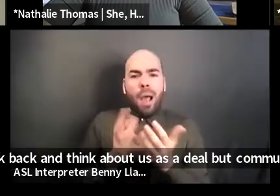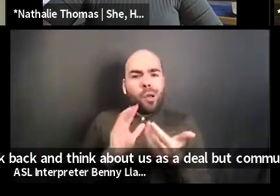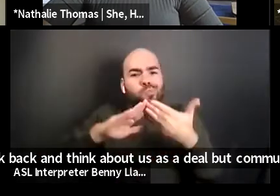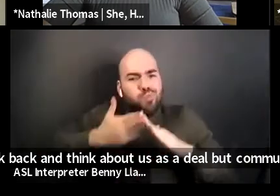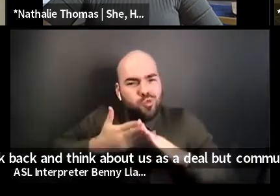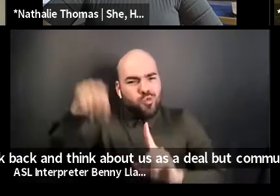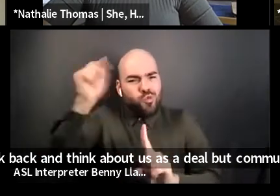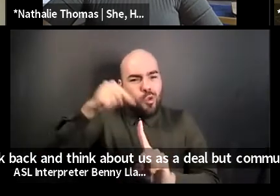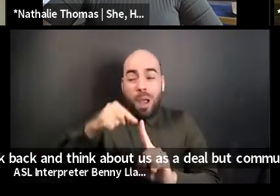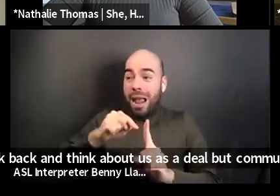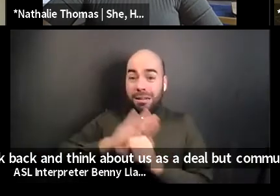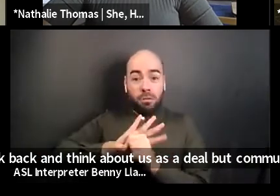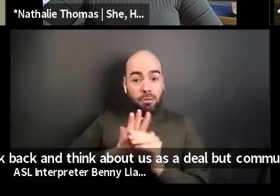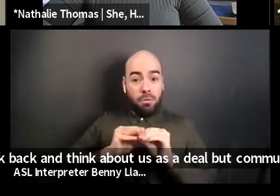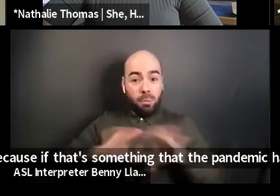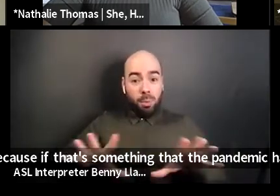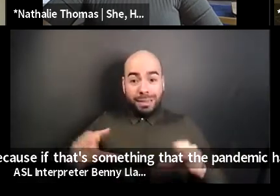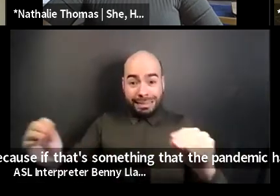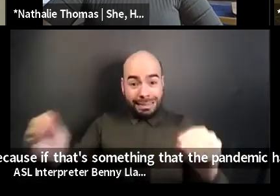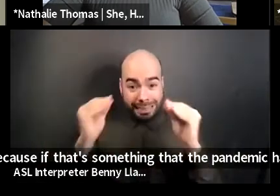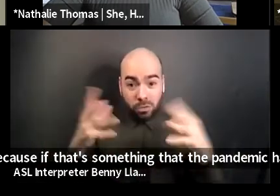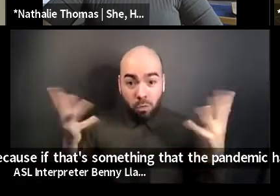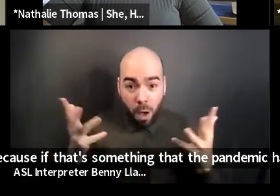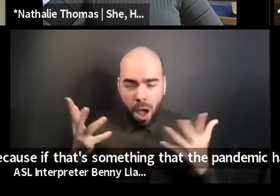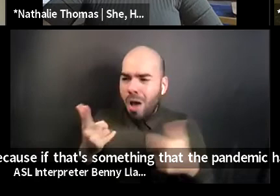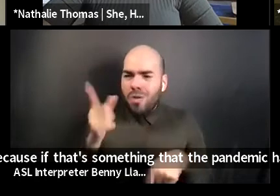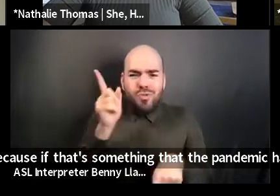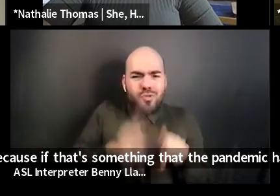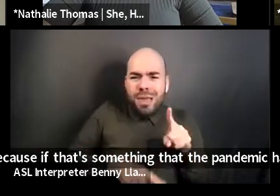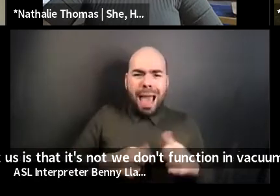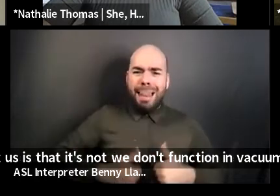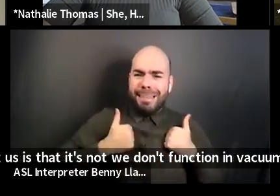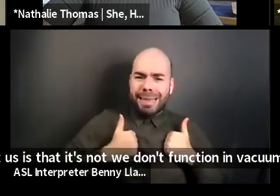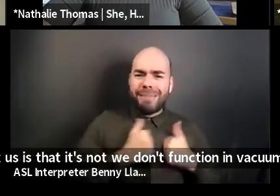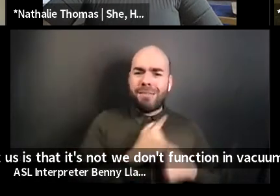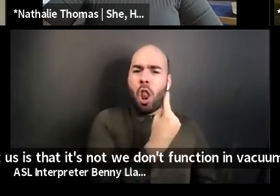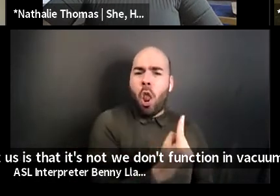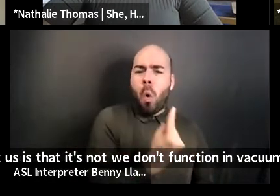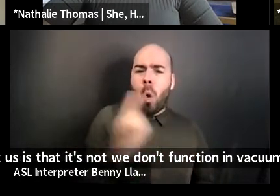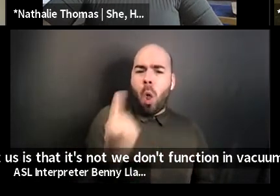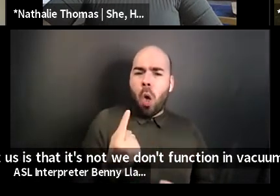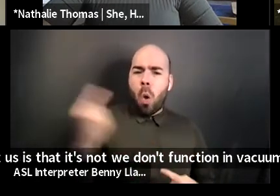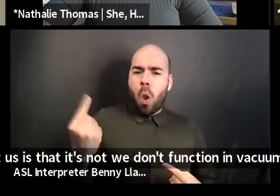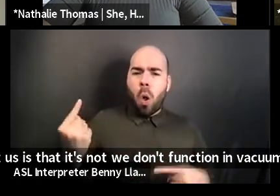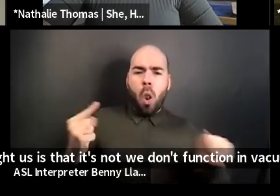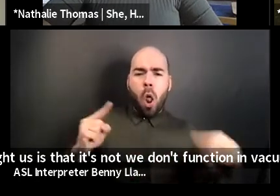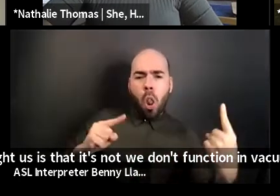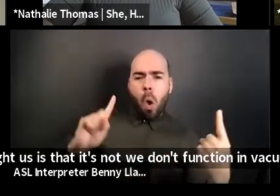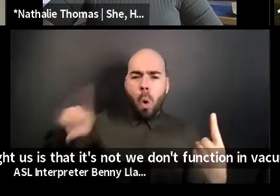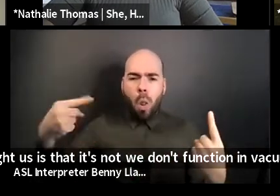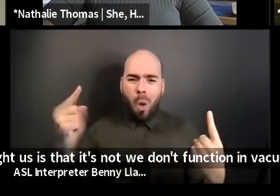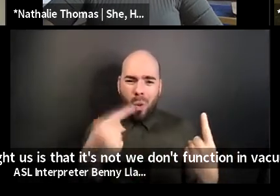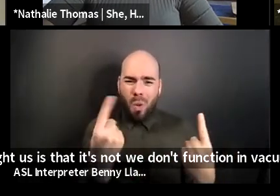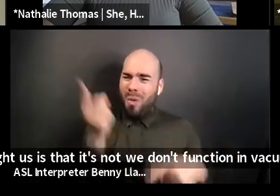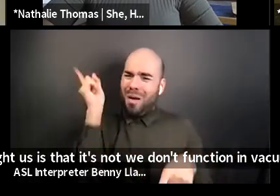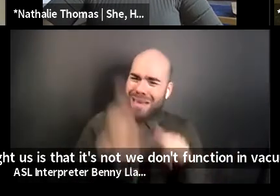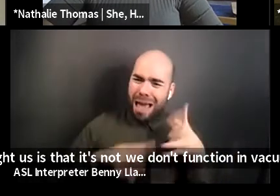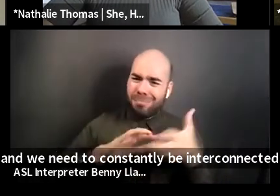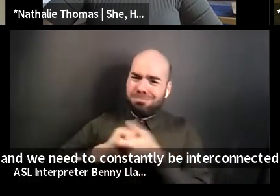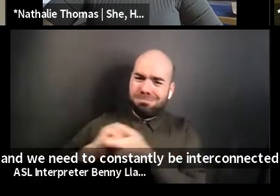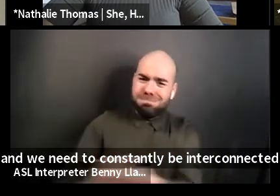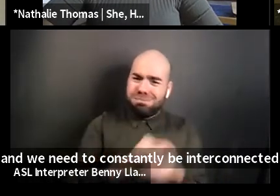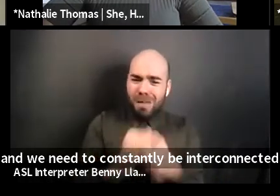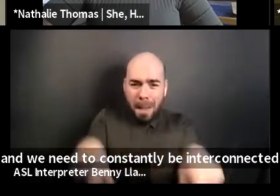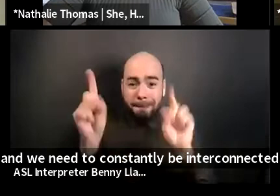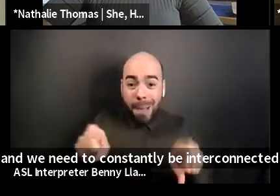that the pandemic has taught us is that we don't function in vacuums, and we need to constantly be interconnected. So make your institutions